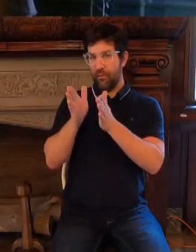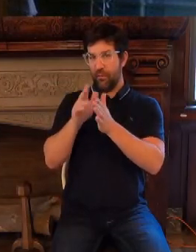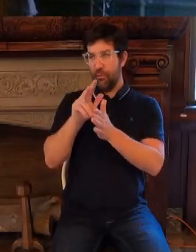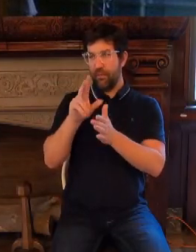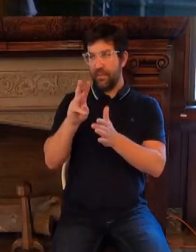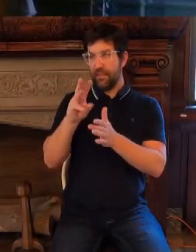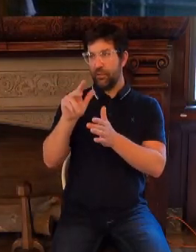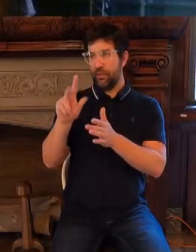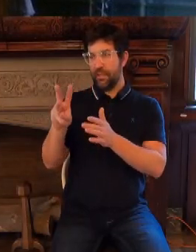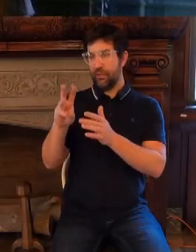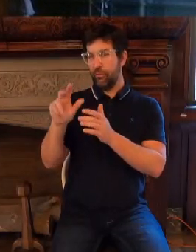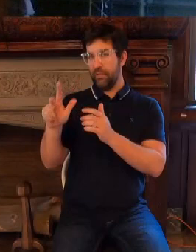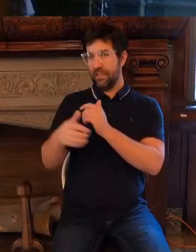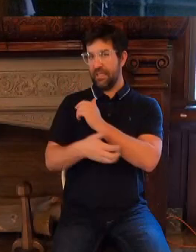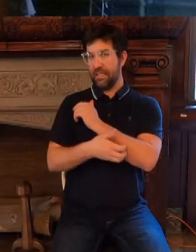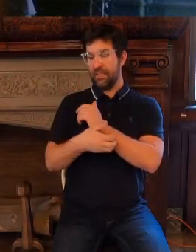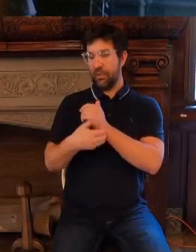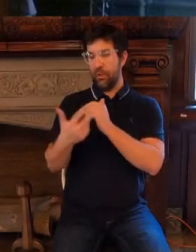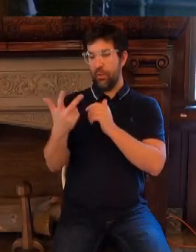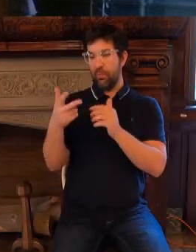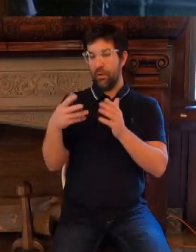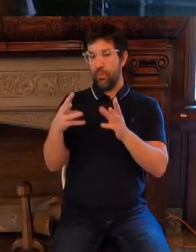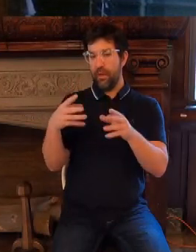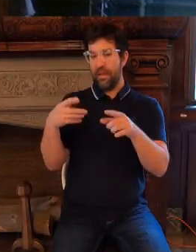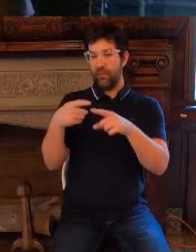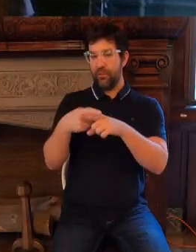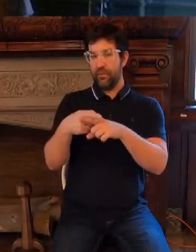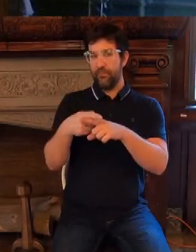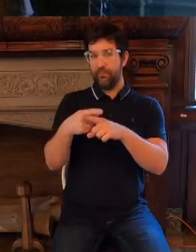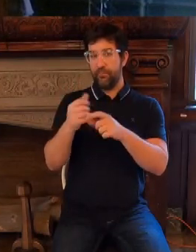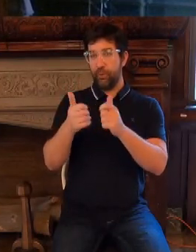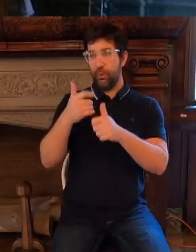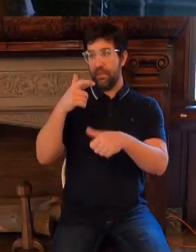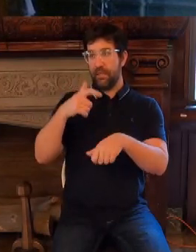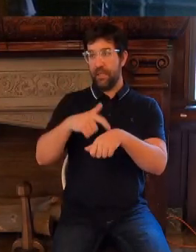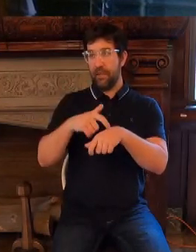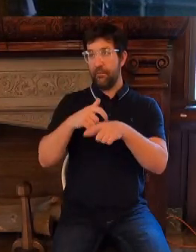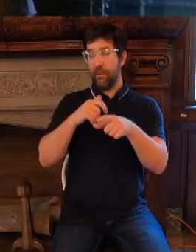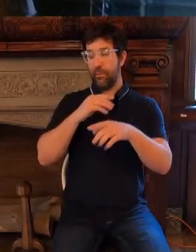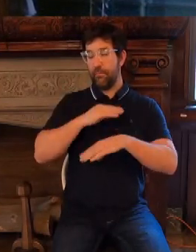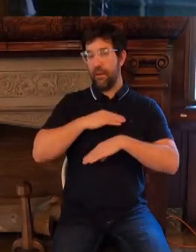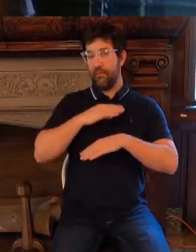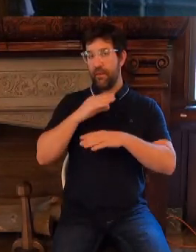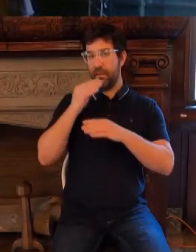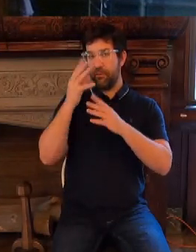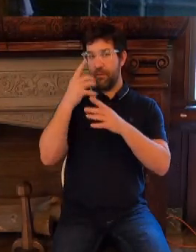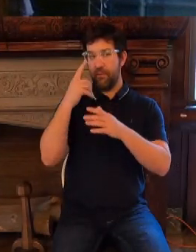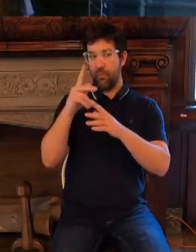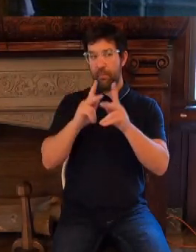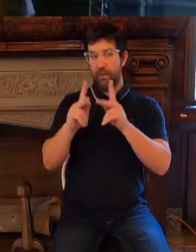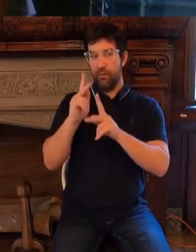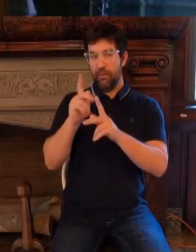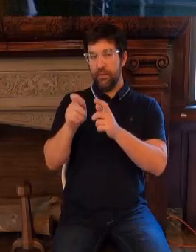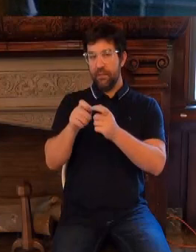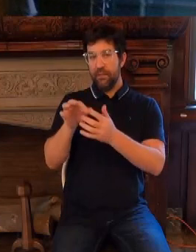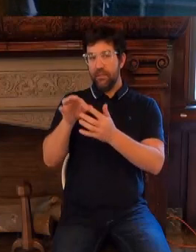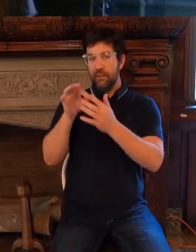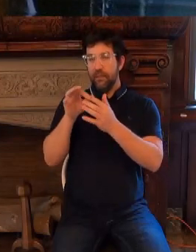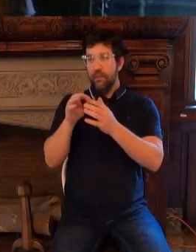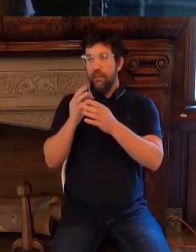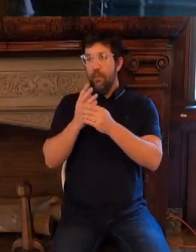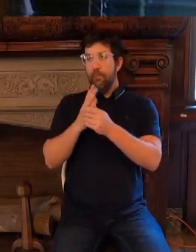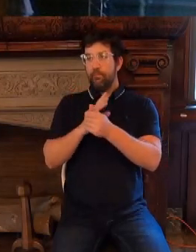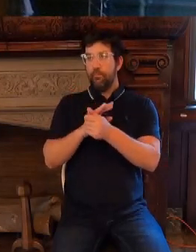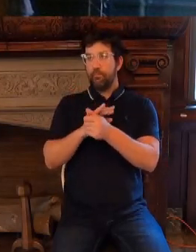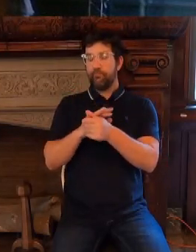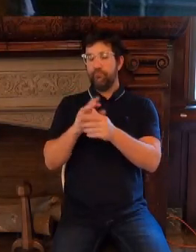36 maybe, three-leg intersection. In most cases that wouldn't meet criteria for a pedestrian exclusive. And the